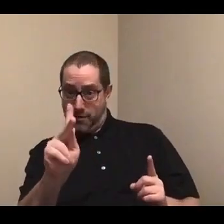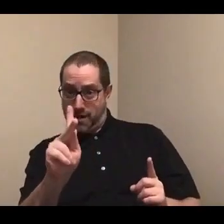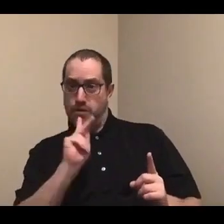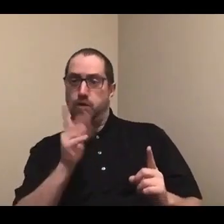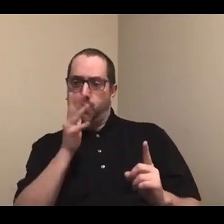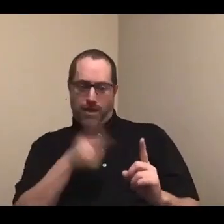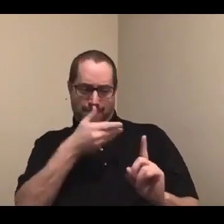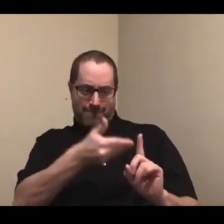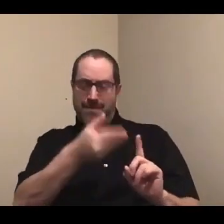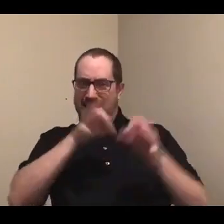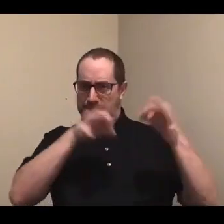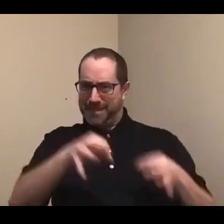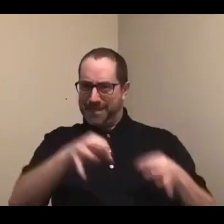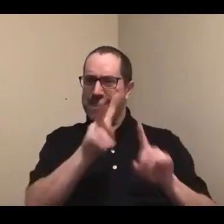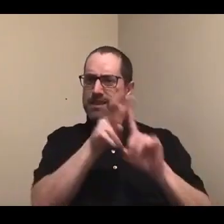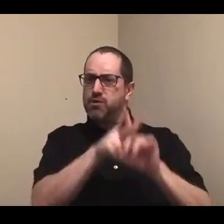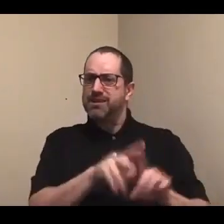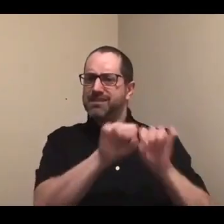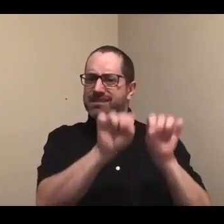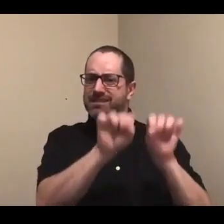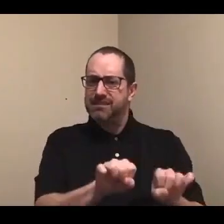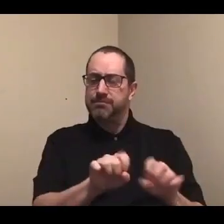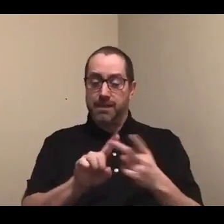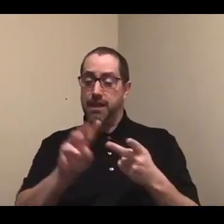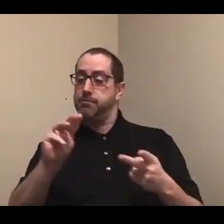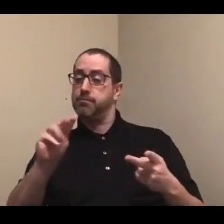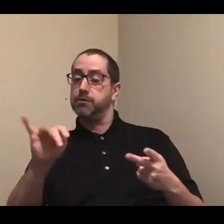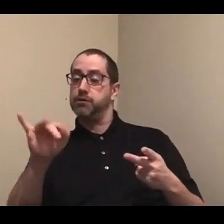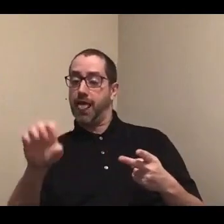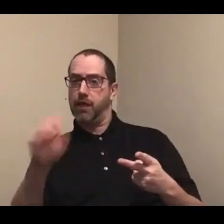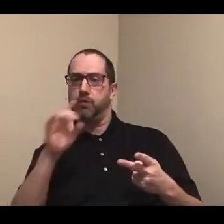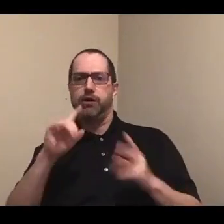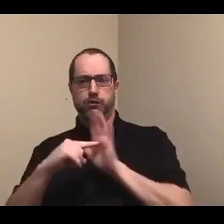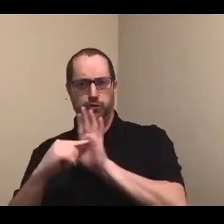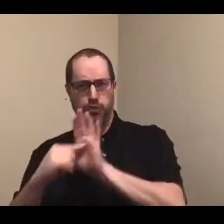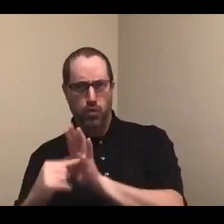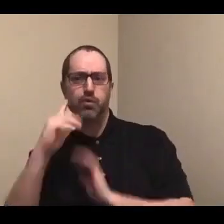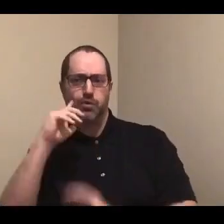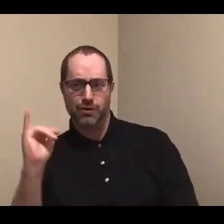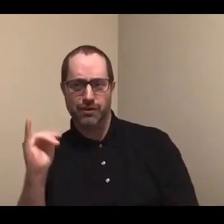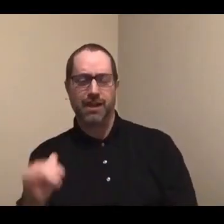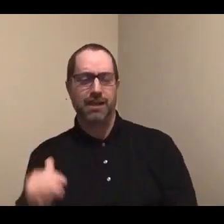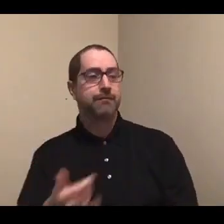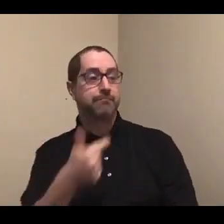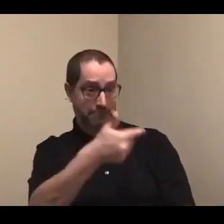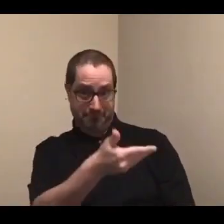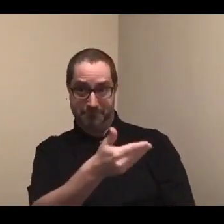then on to Michelle, who will walk us through a demo of the booking system. Go ahead, Derek.